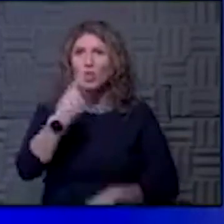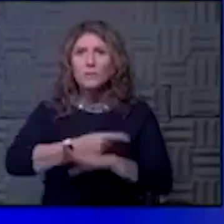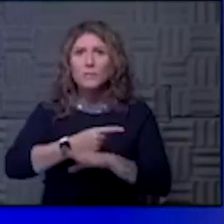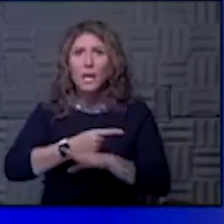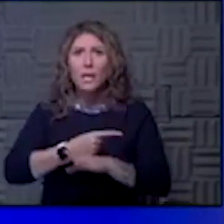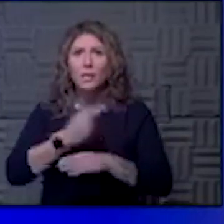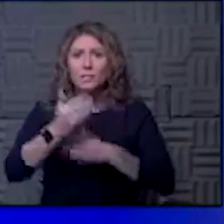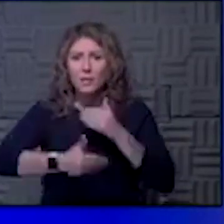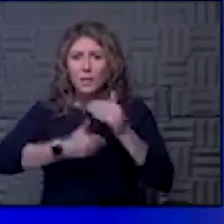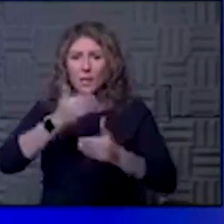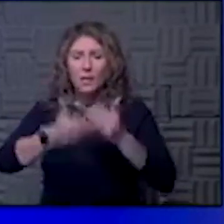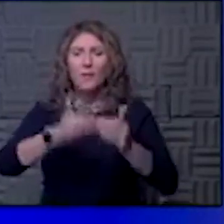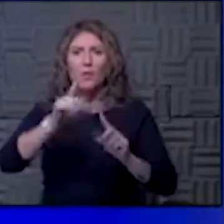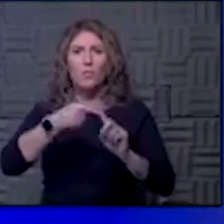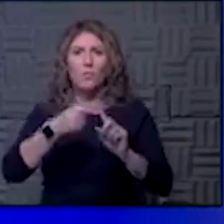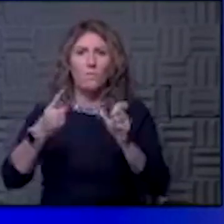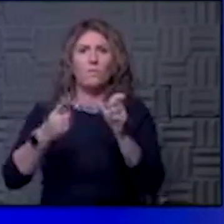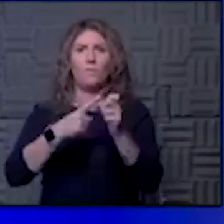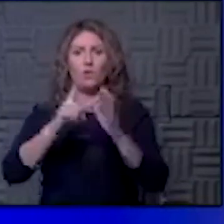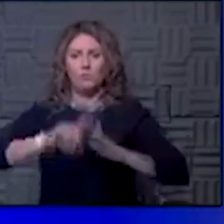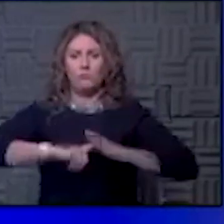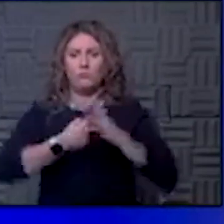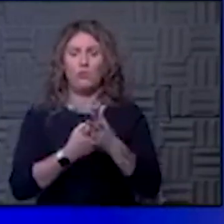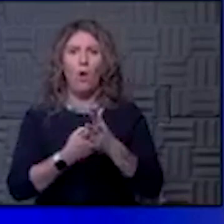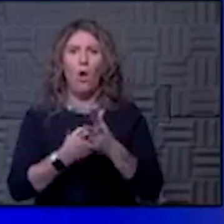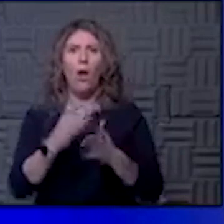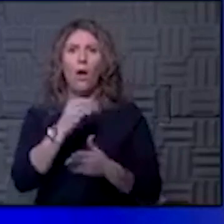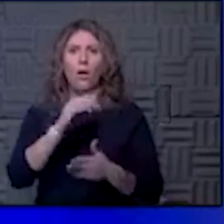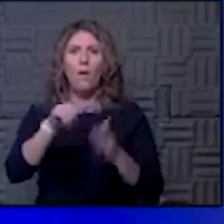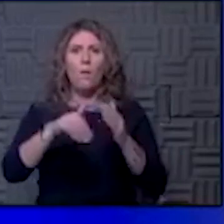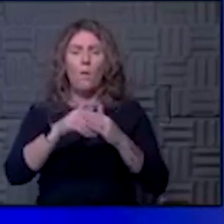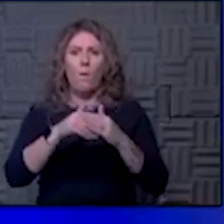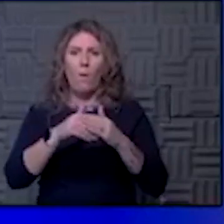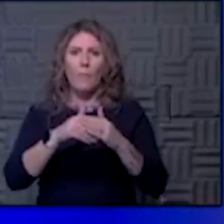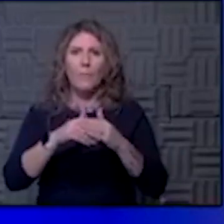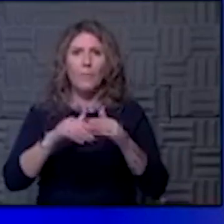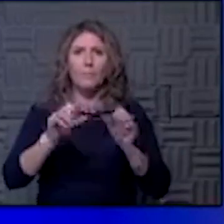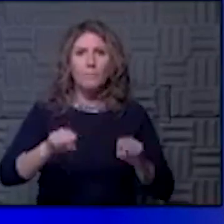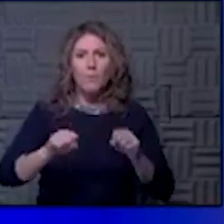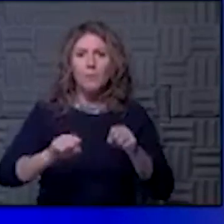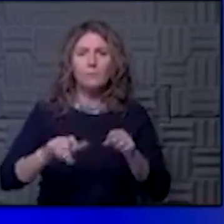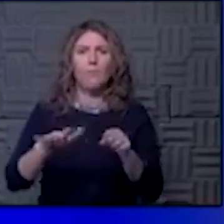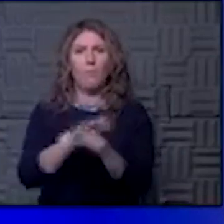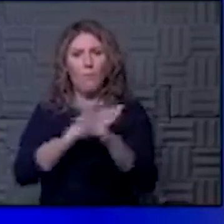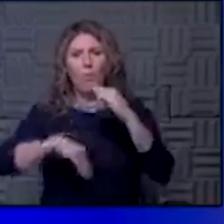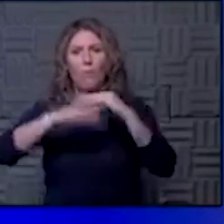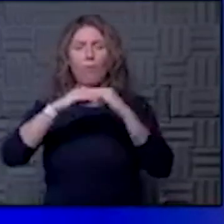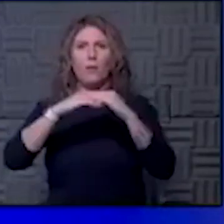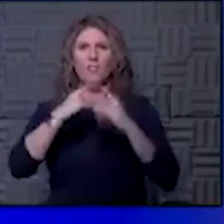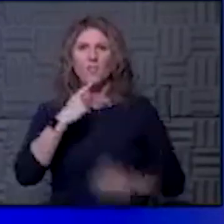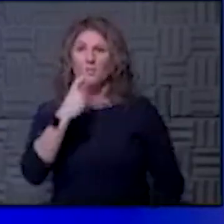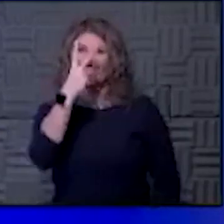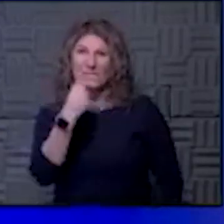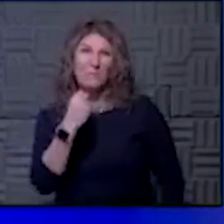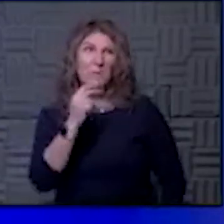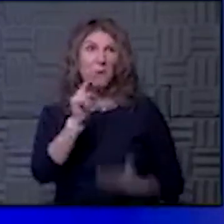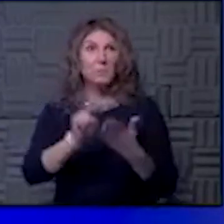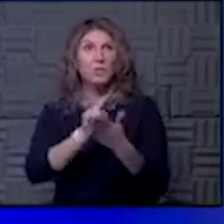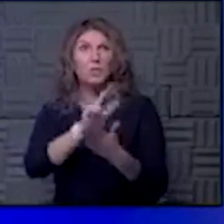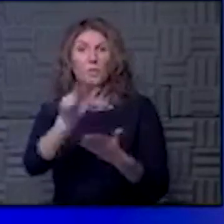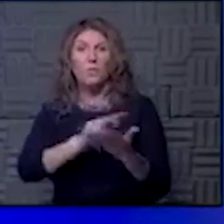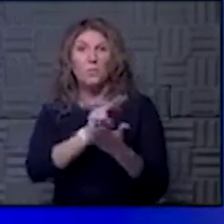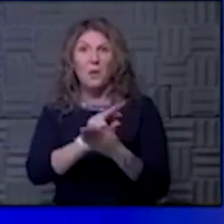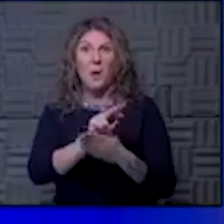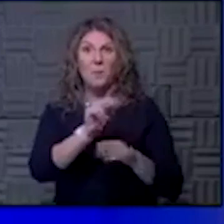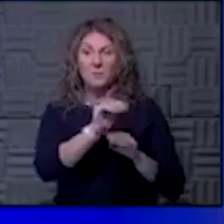it first started, trying to get all of our capacity up for testing, sleeping 2 to 3 hours a night probably, but she